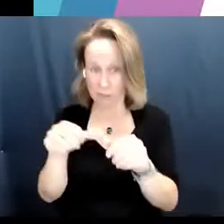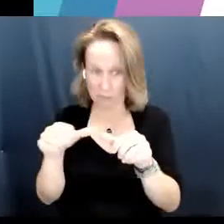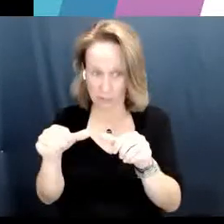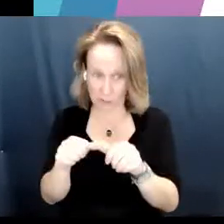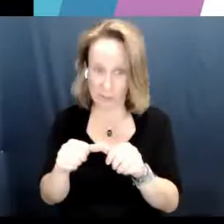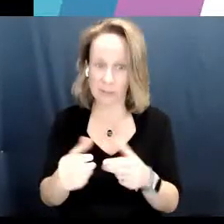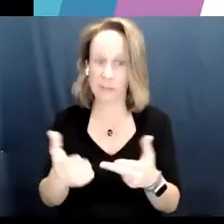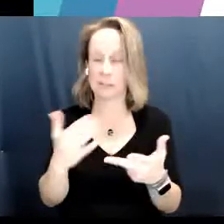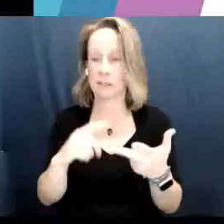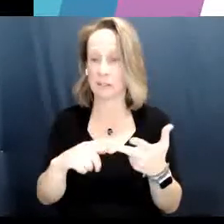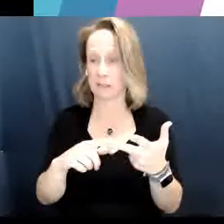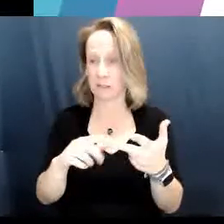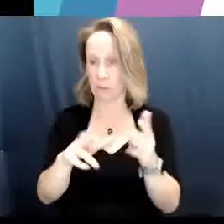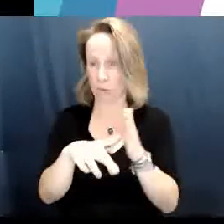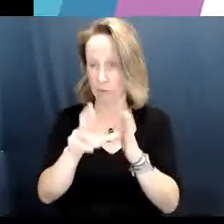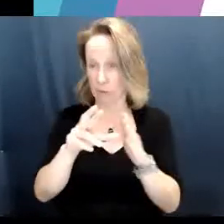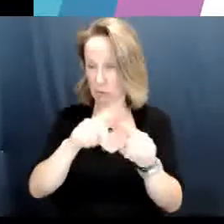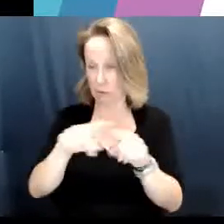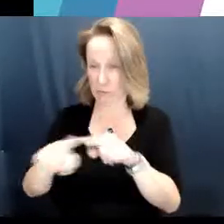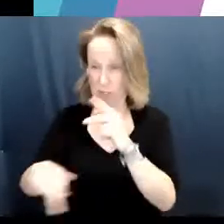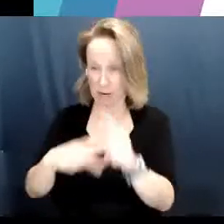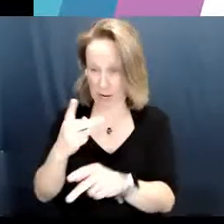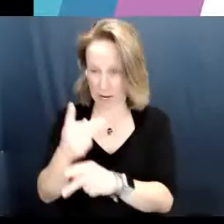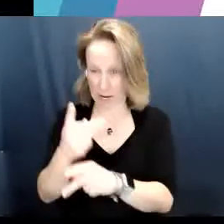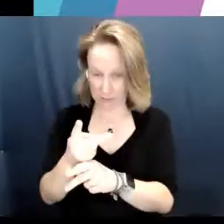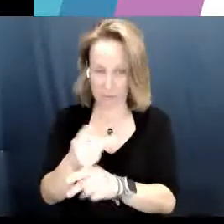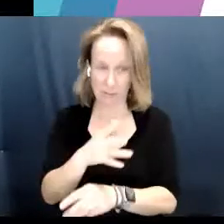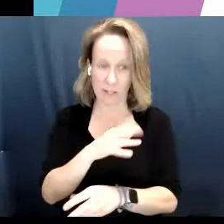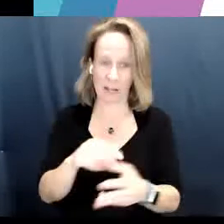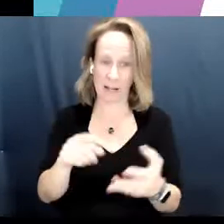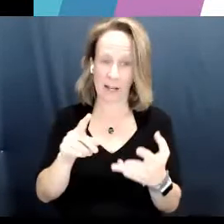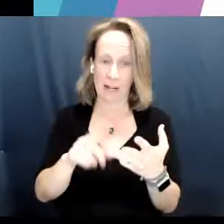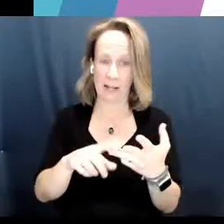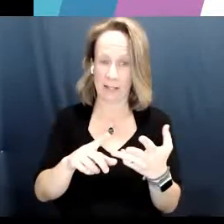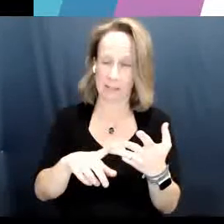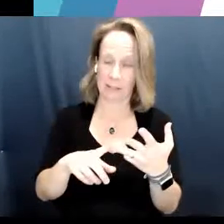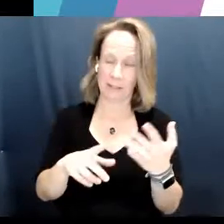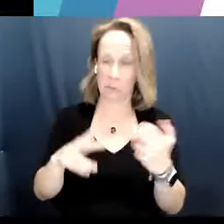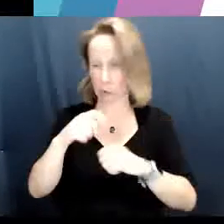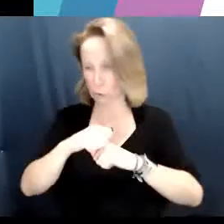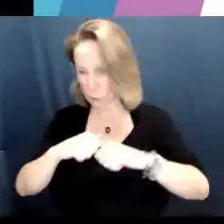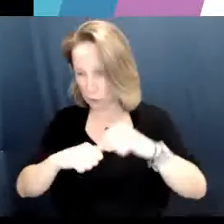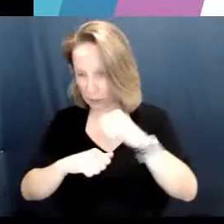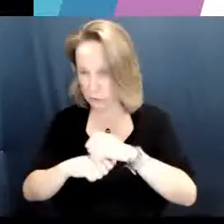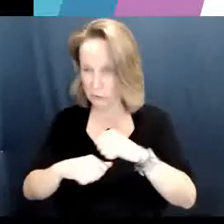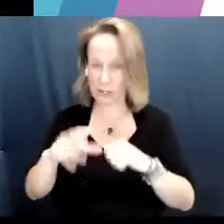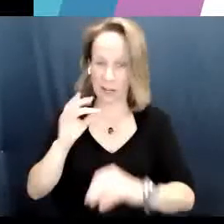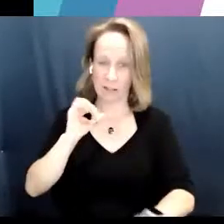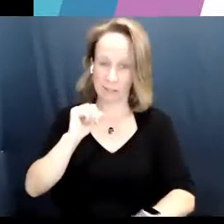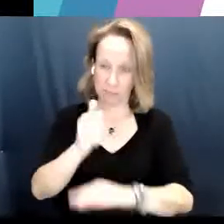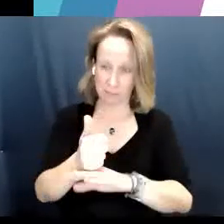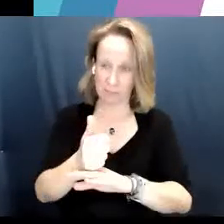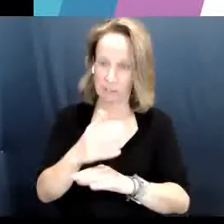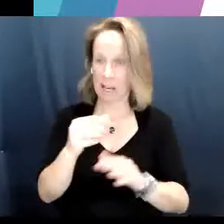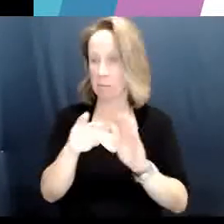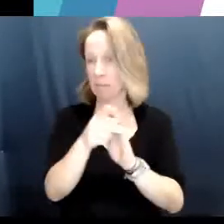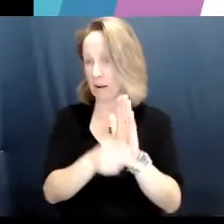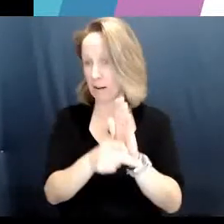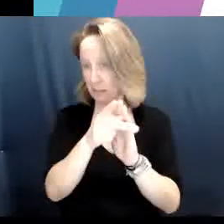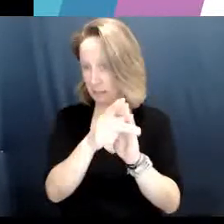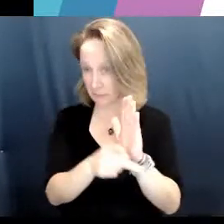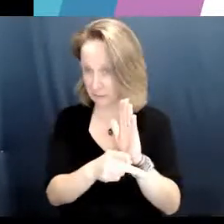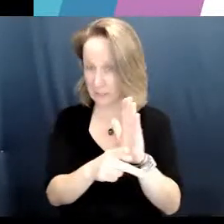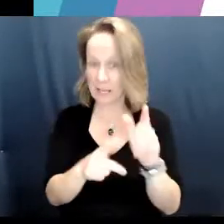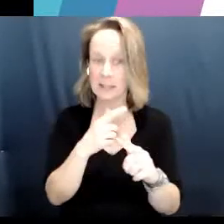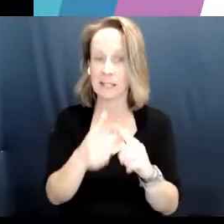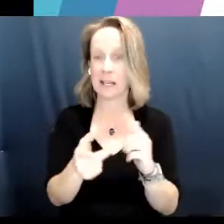groups. Then we're going to discuss the logistics and implementation, best practices for support groups. And then we'll end the day